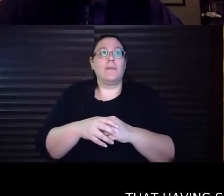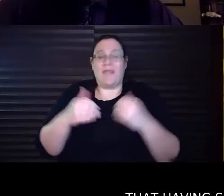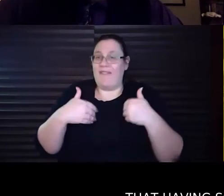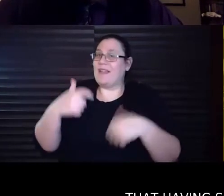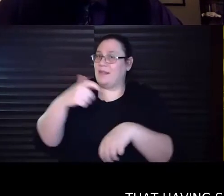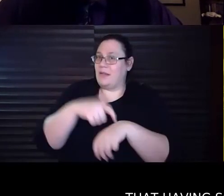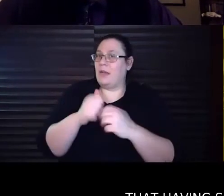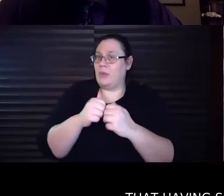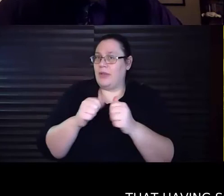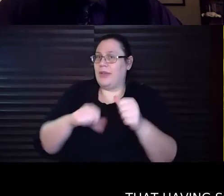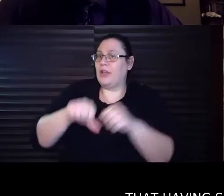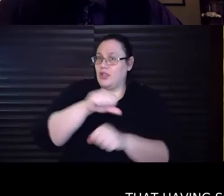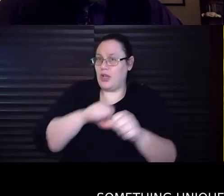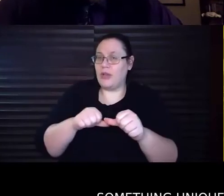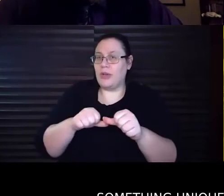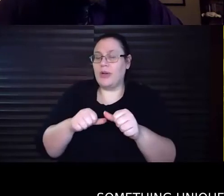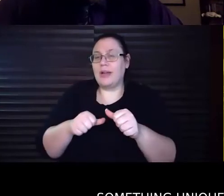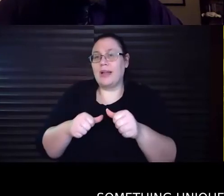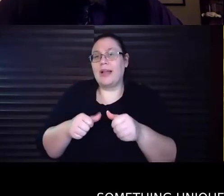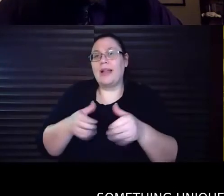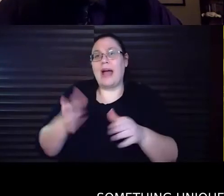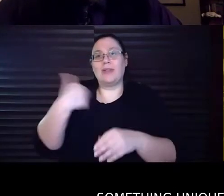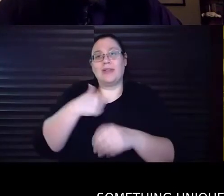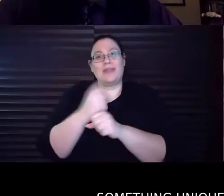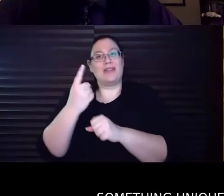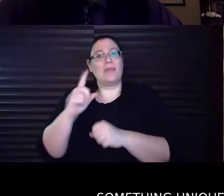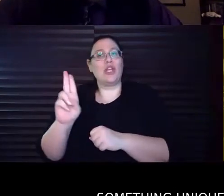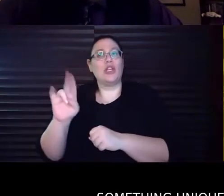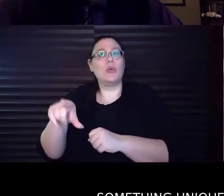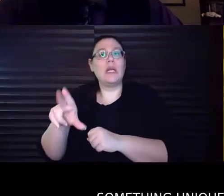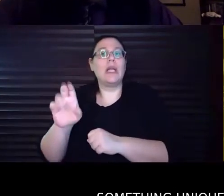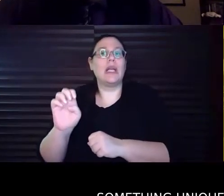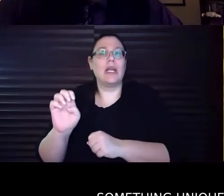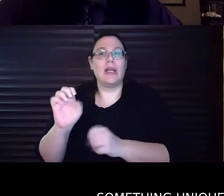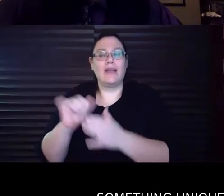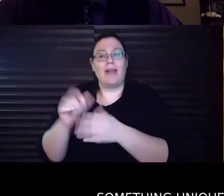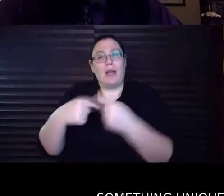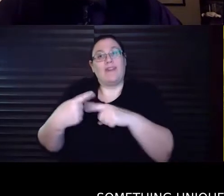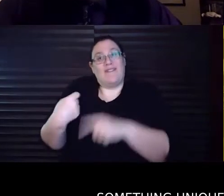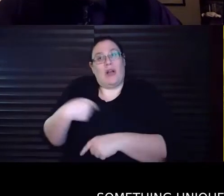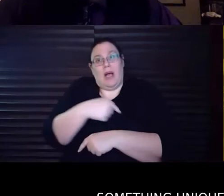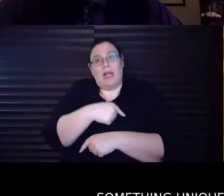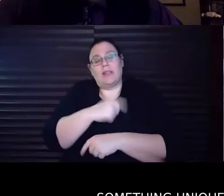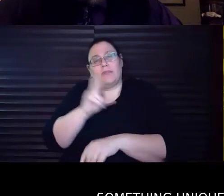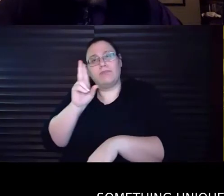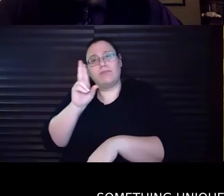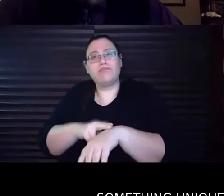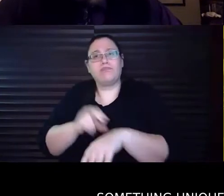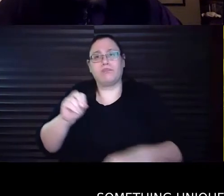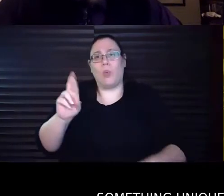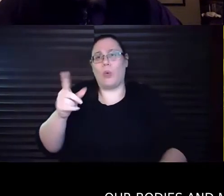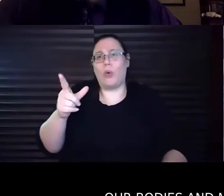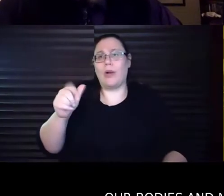other allows us to create something unique that comes from us organically, or it comes